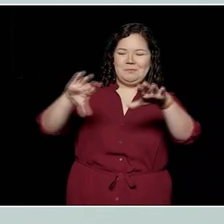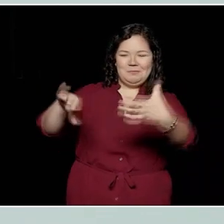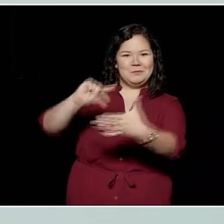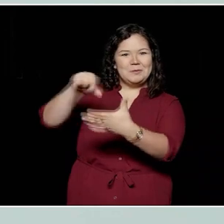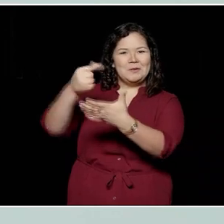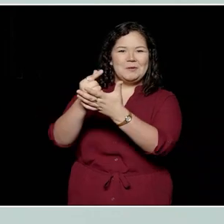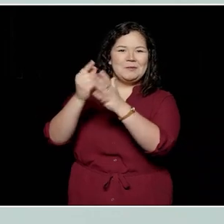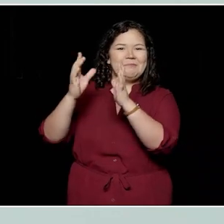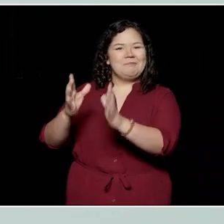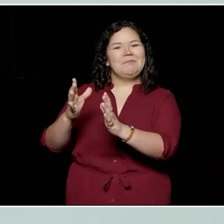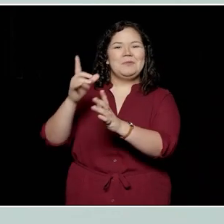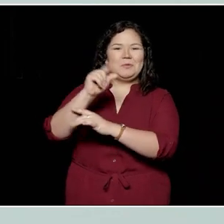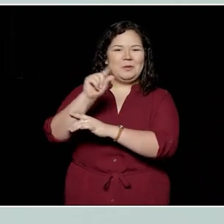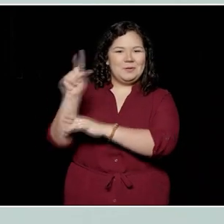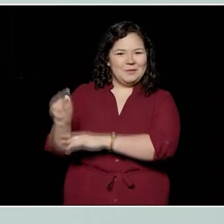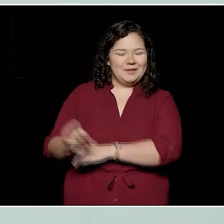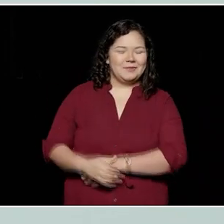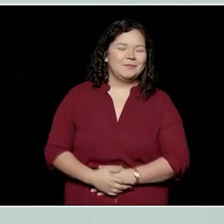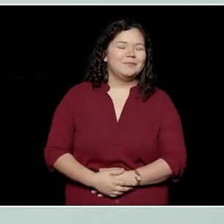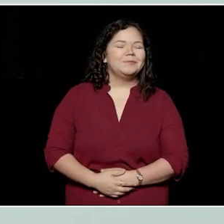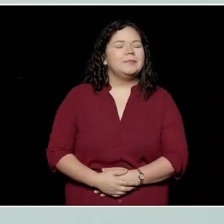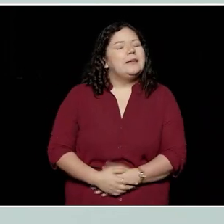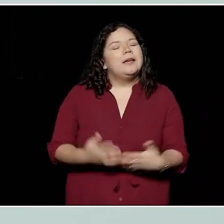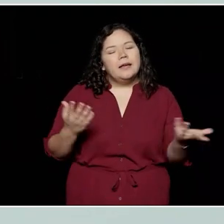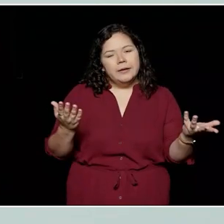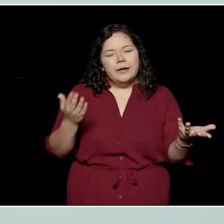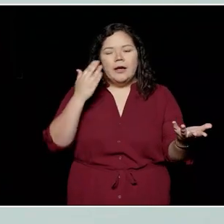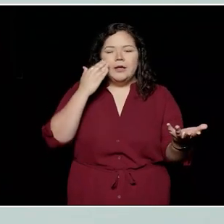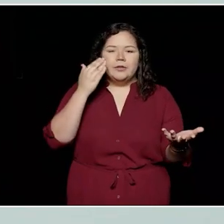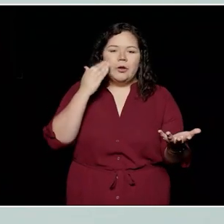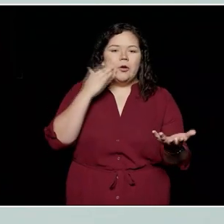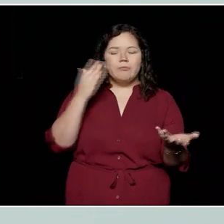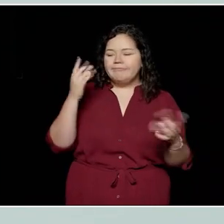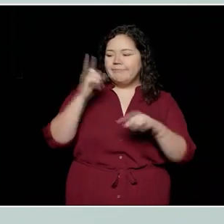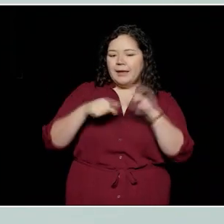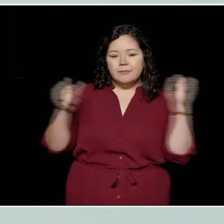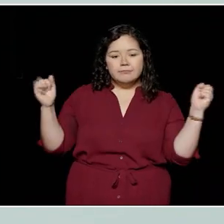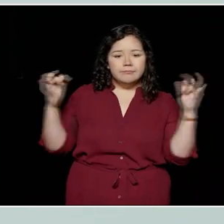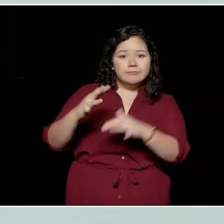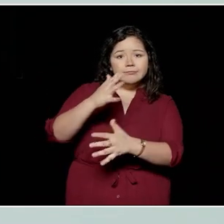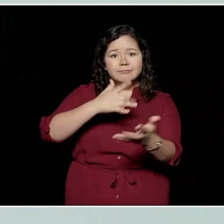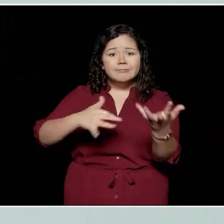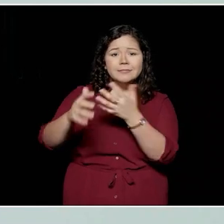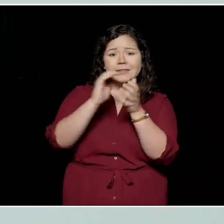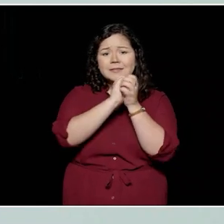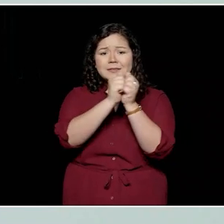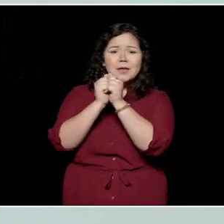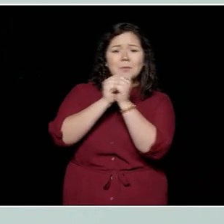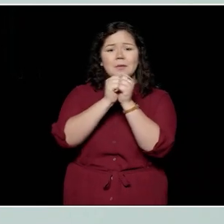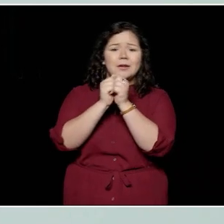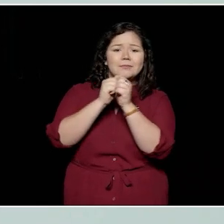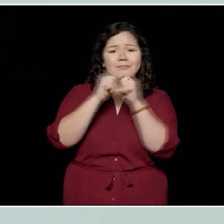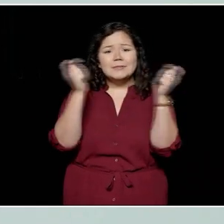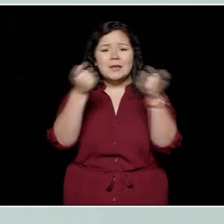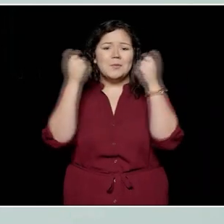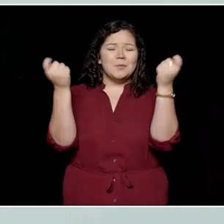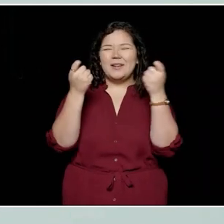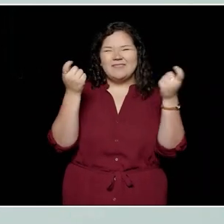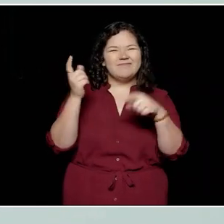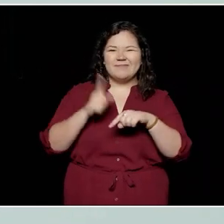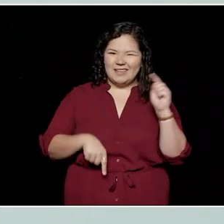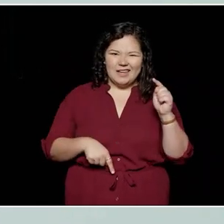the class of 2020. Unfortunately, we were unable to gather together in person